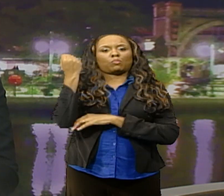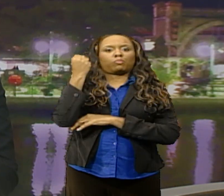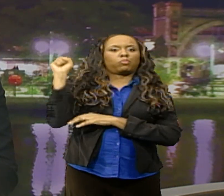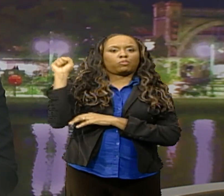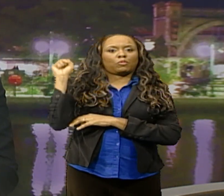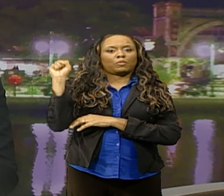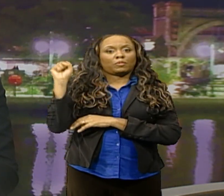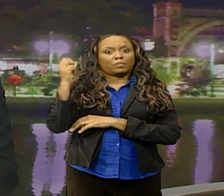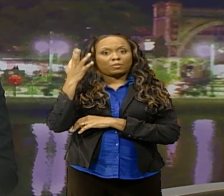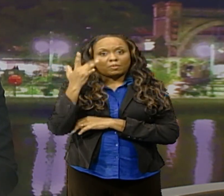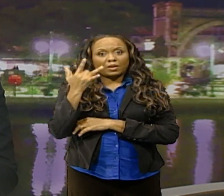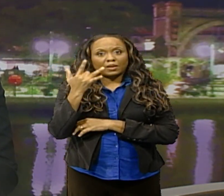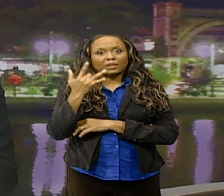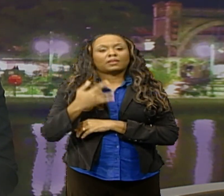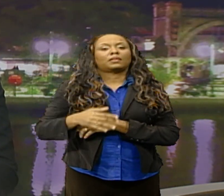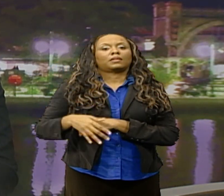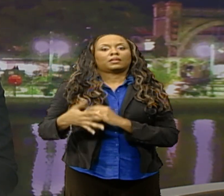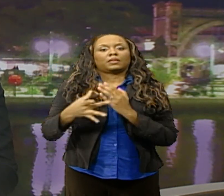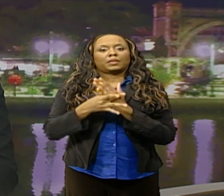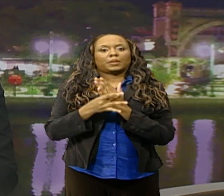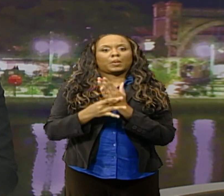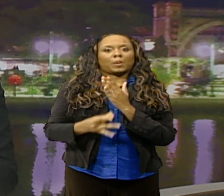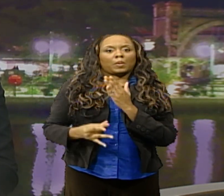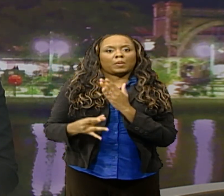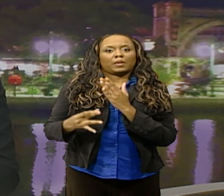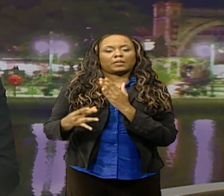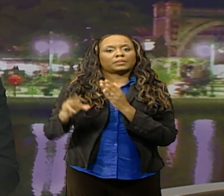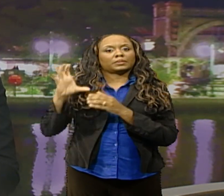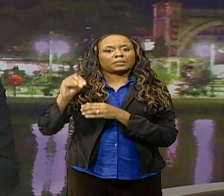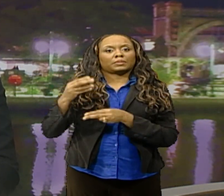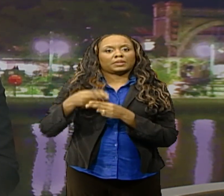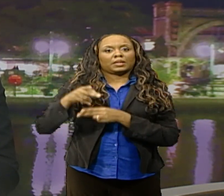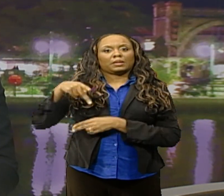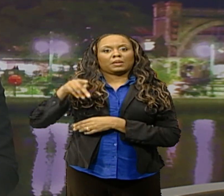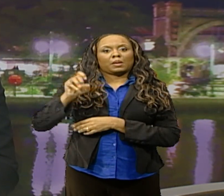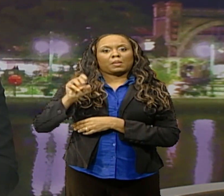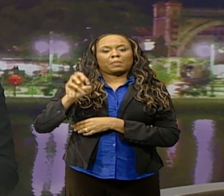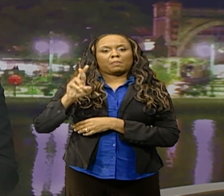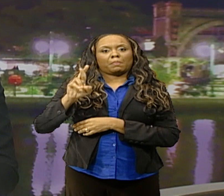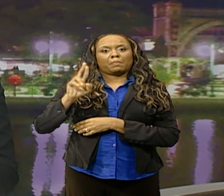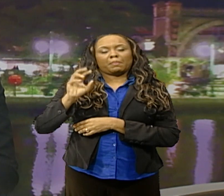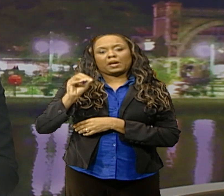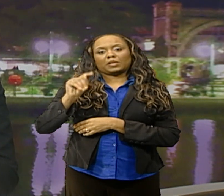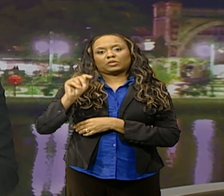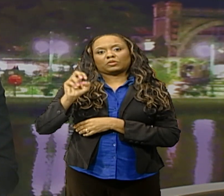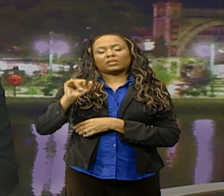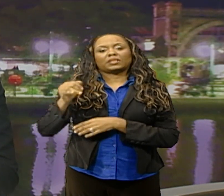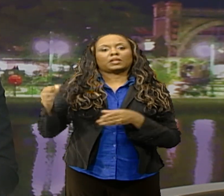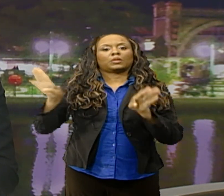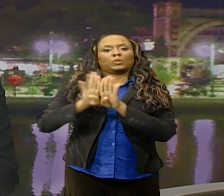recent decision to close the oil refinery Petrotrin. The closure of the refinery